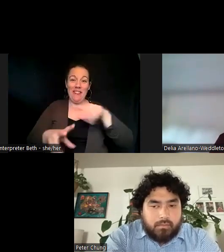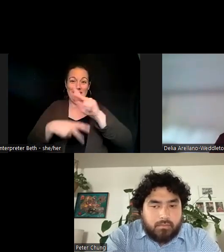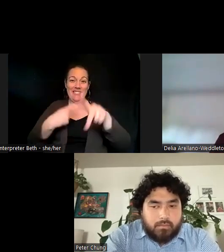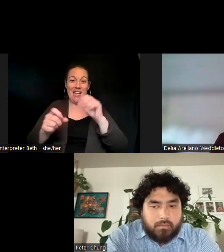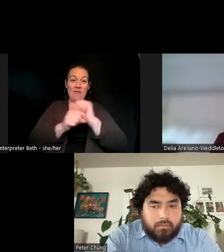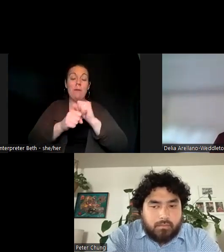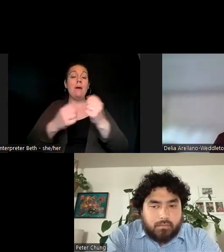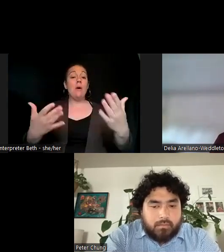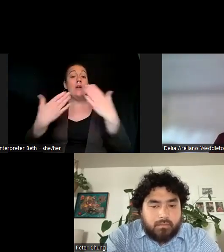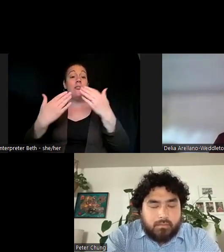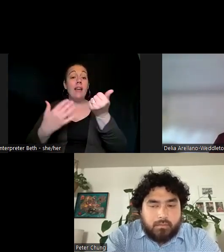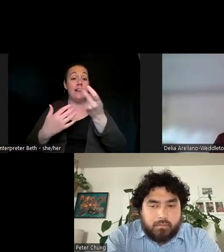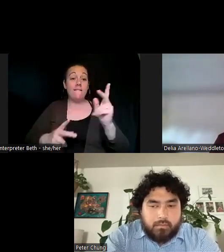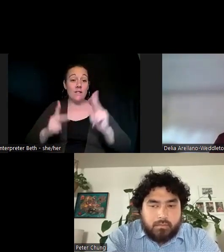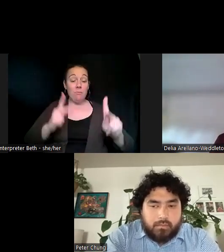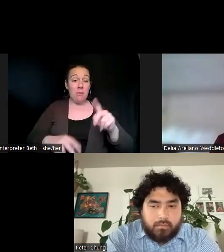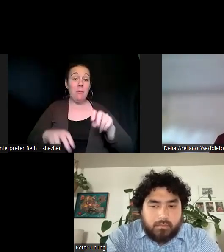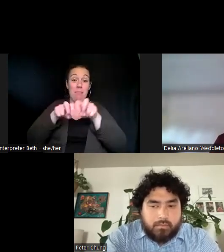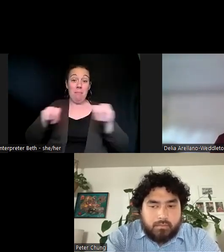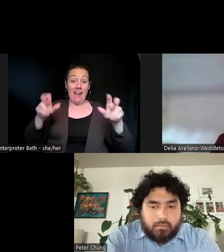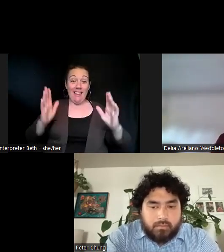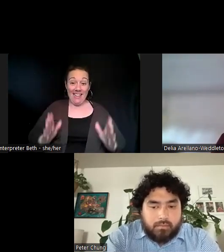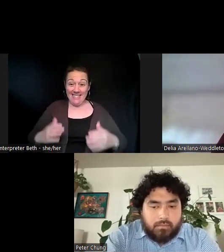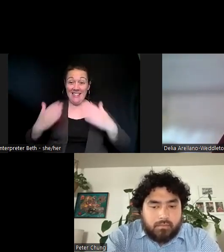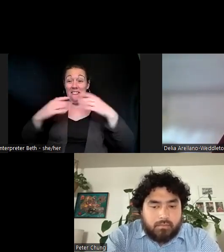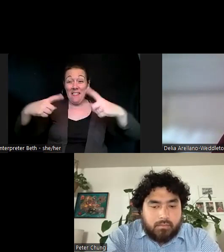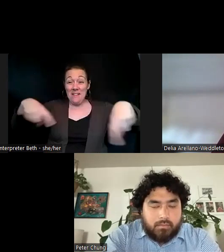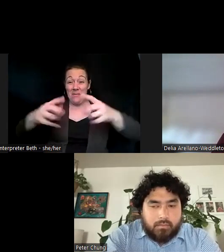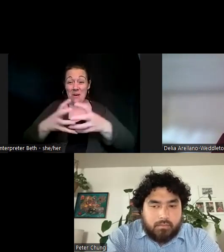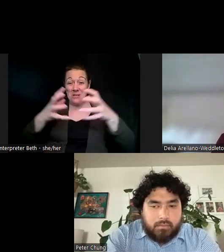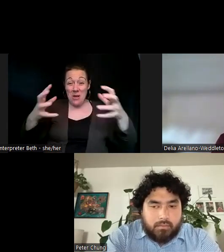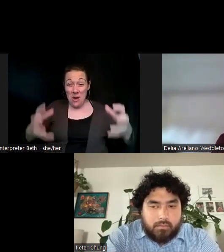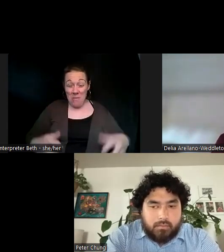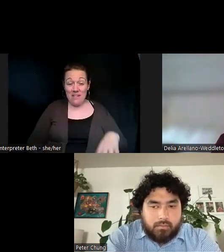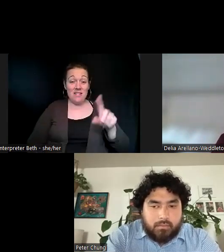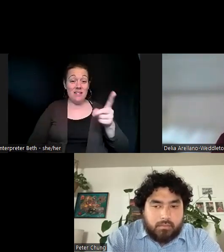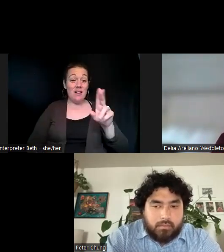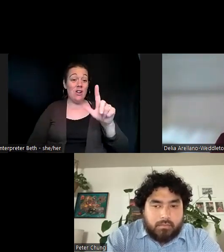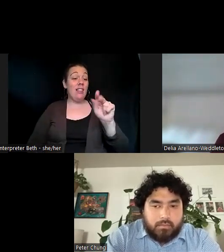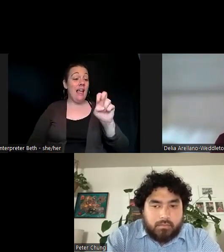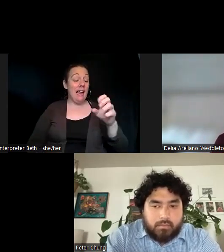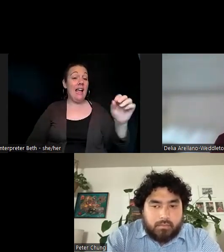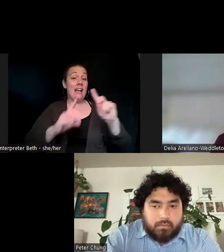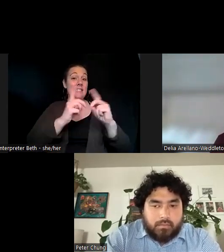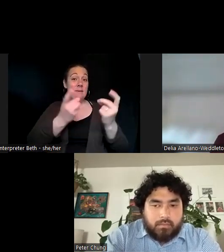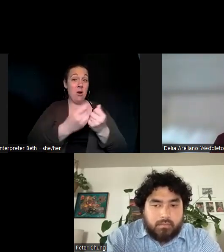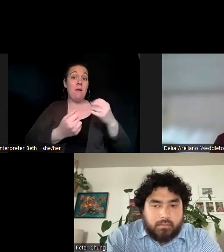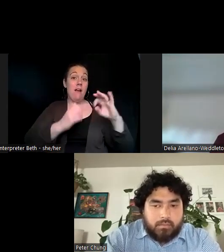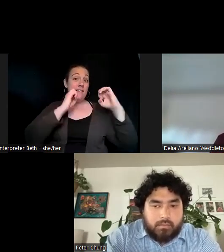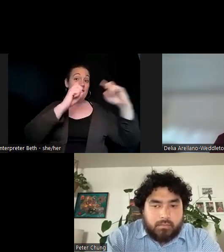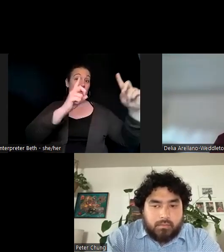few people. Our panelists, thank you all so much. Dr. Lane in the Department of